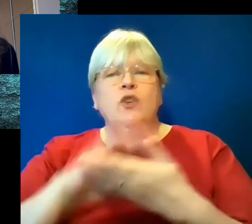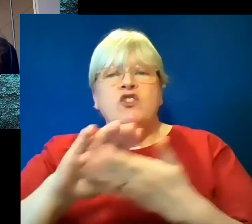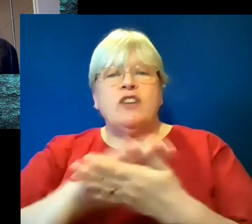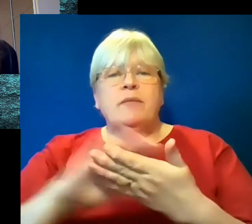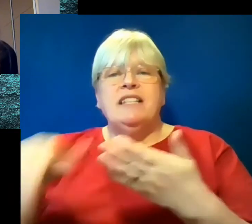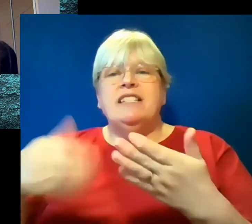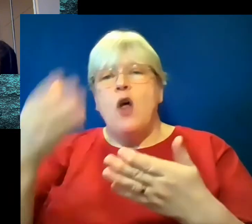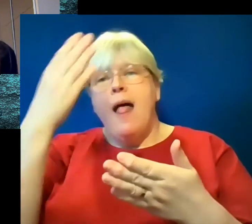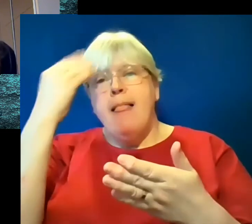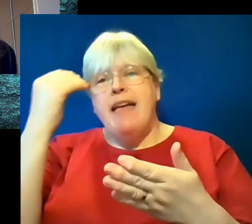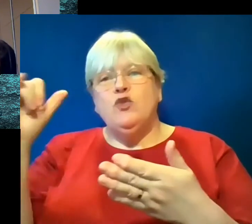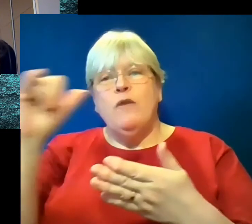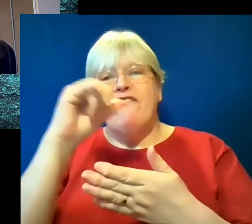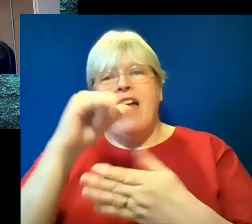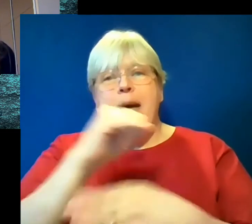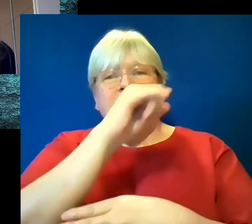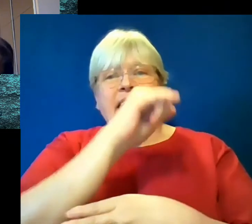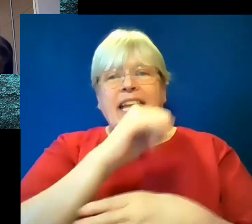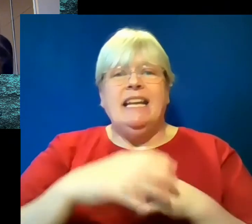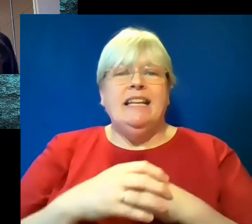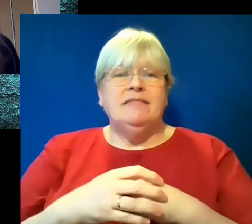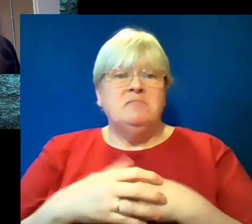plane. How's that going?